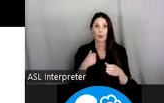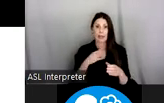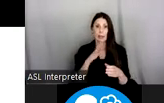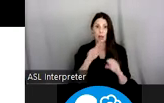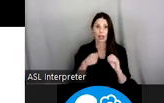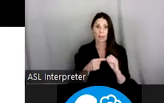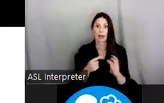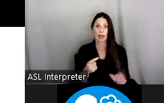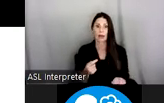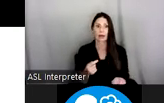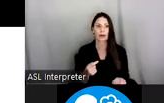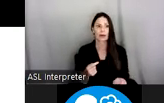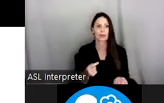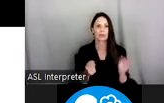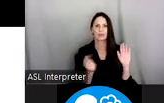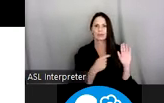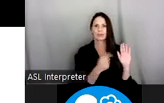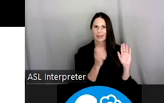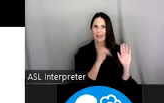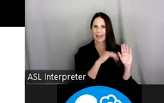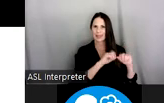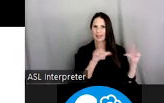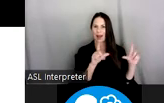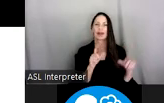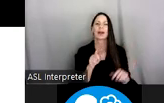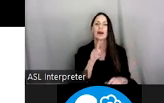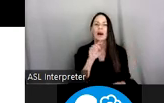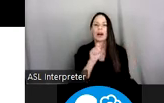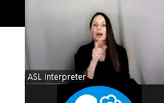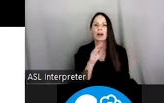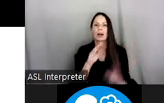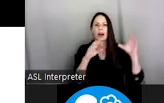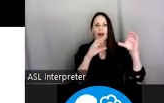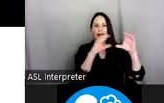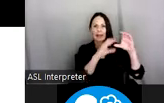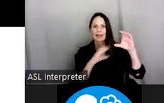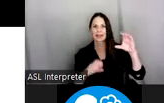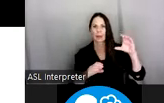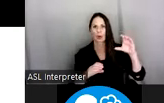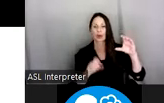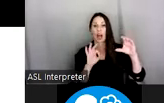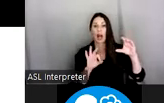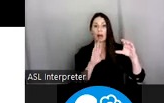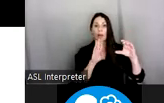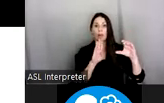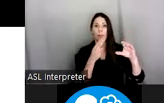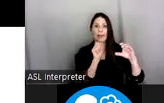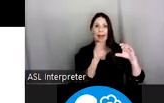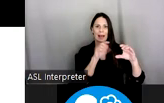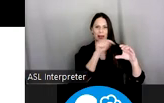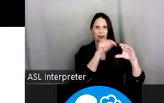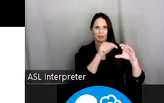the slide for right now are subgroups, sub-work groups of BHAAC itself. So